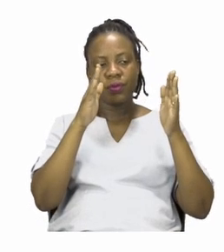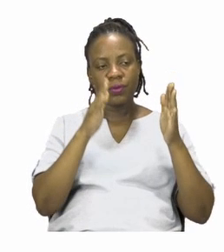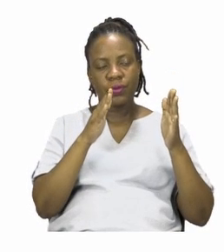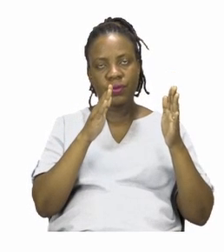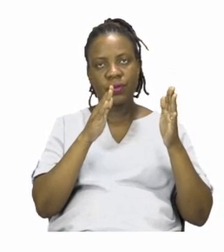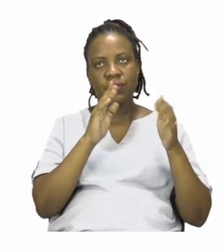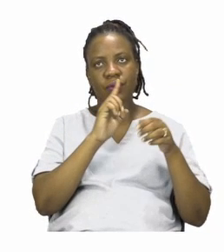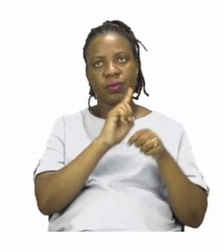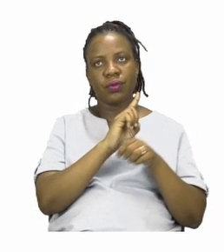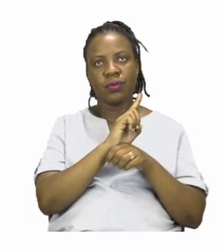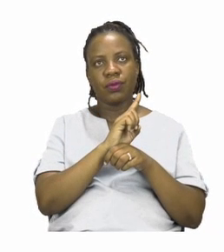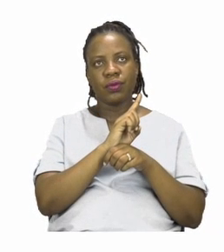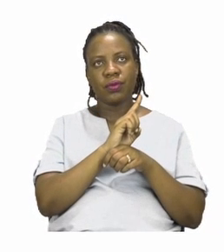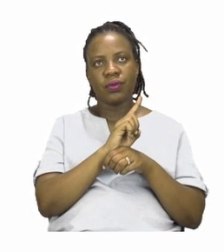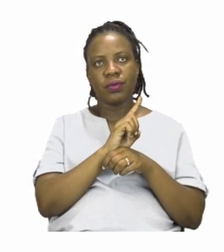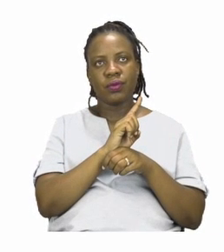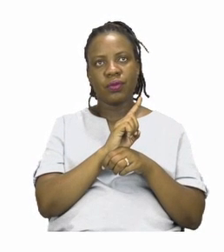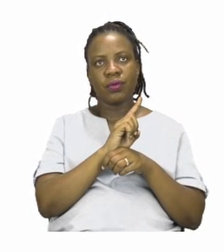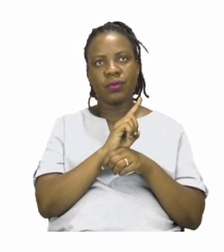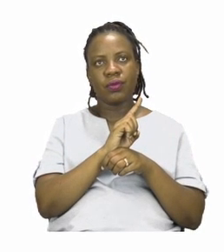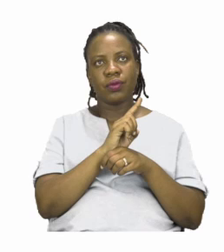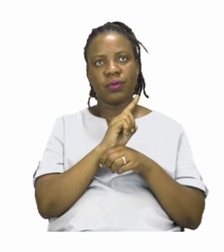words. Round,